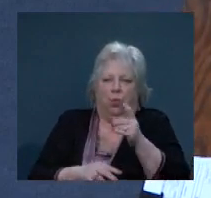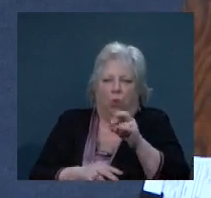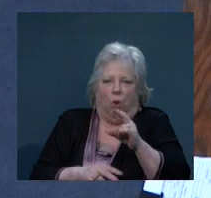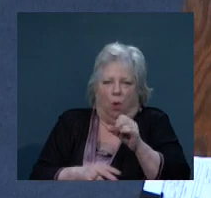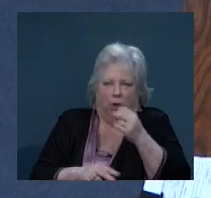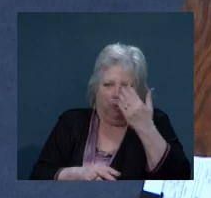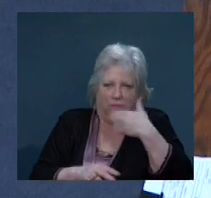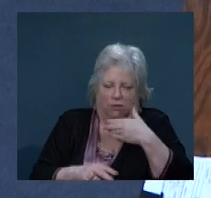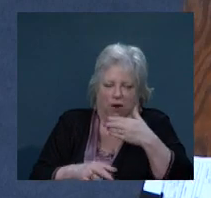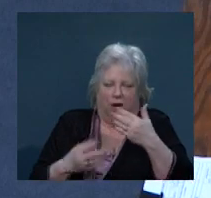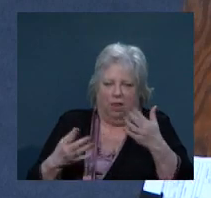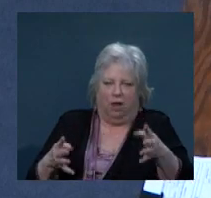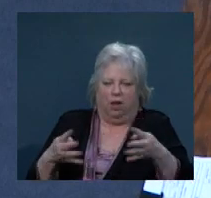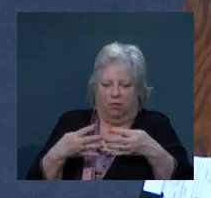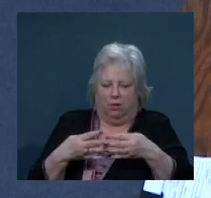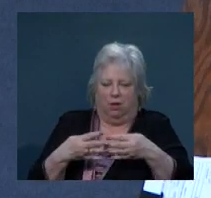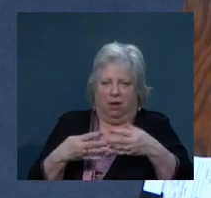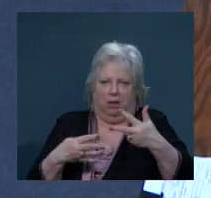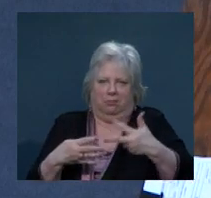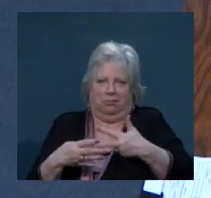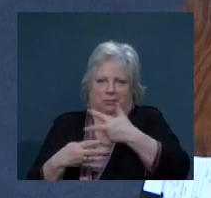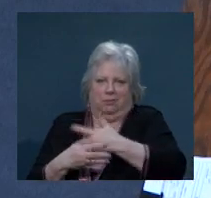in front of the closed, locked gates.